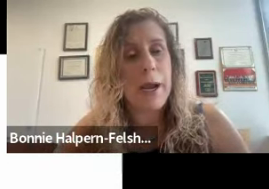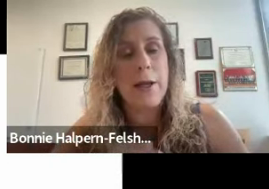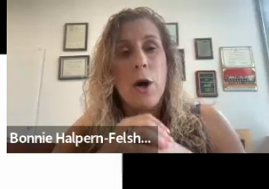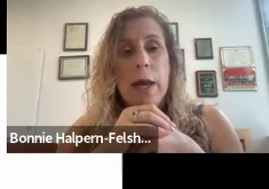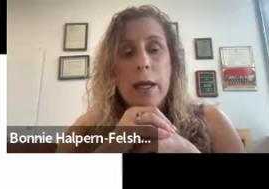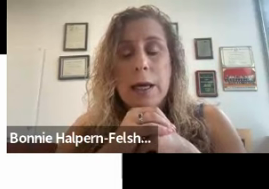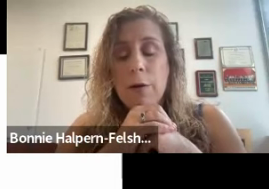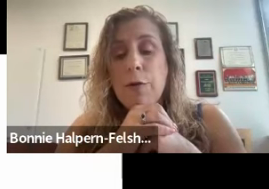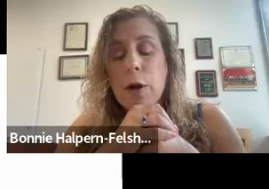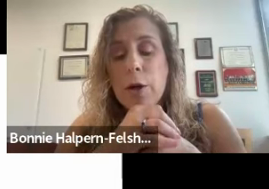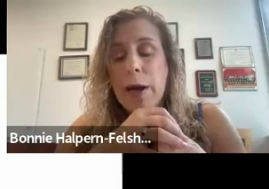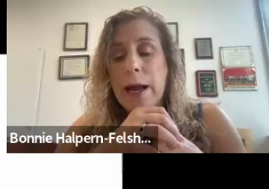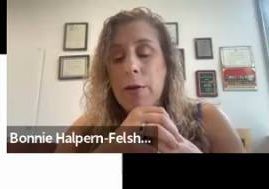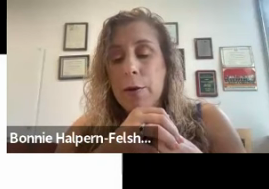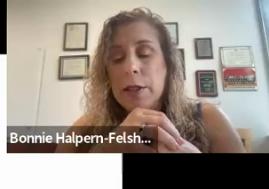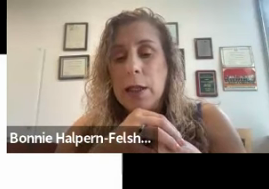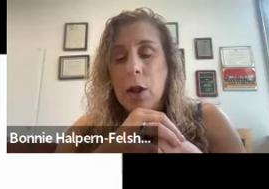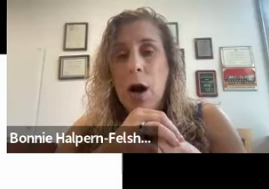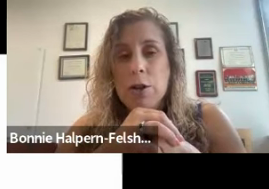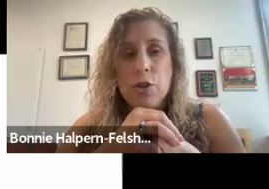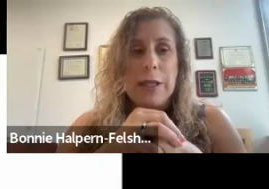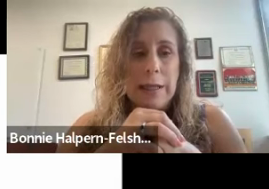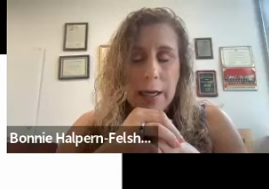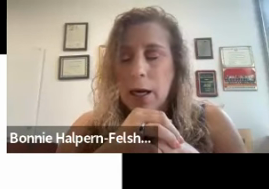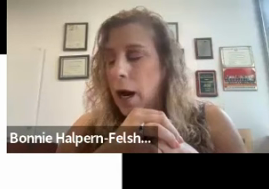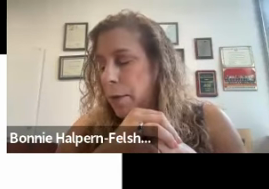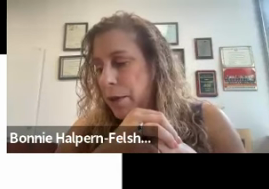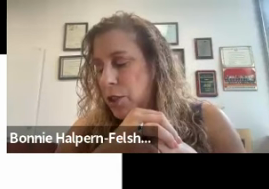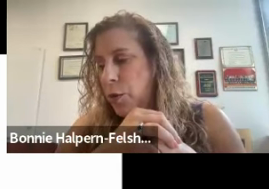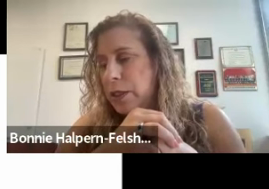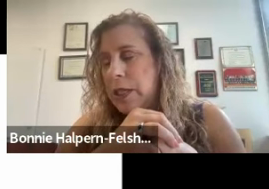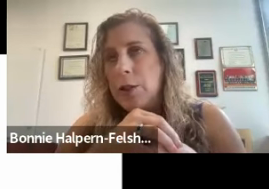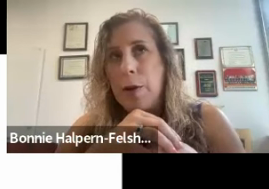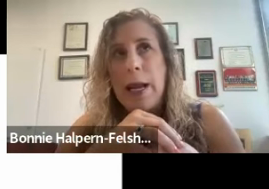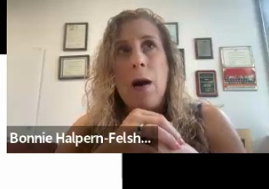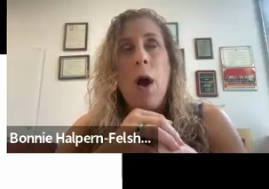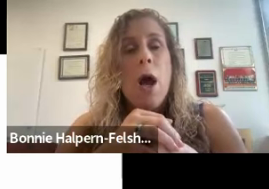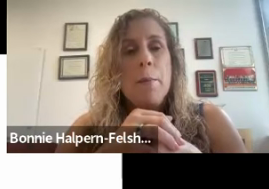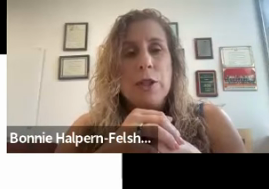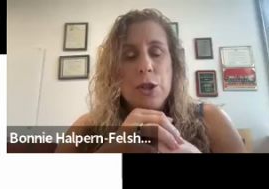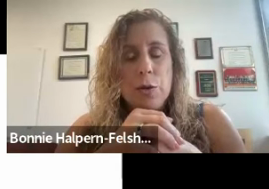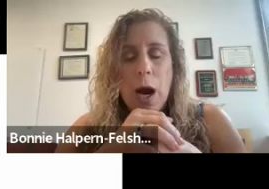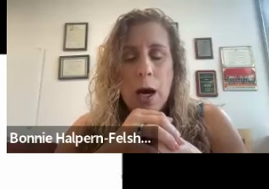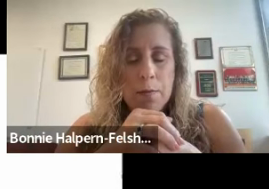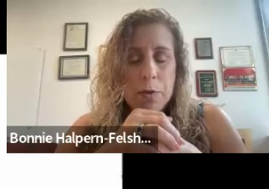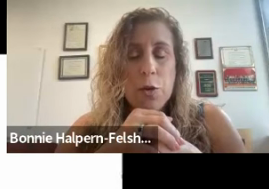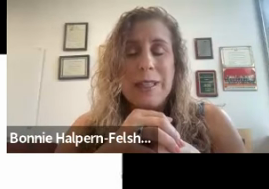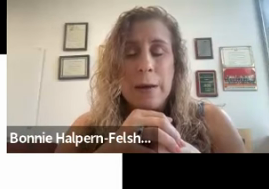tell me, but I know in California right now, there is a law circulating, I'm not sure where it stands right now, but